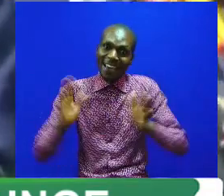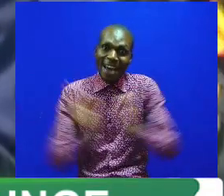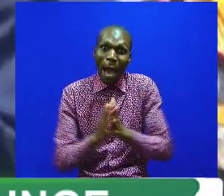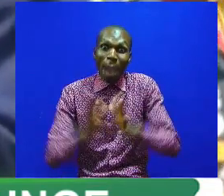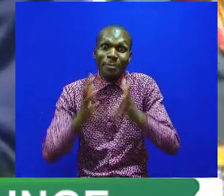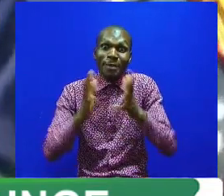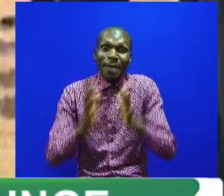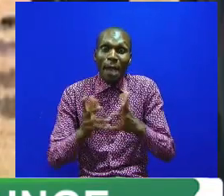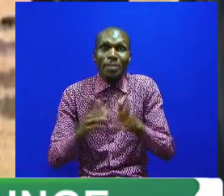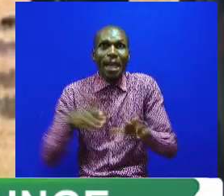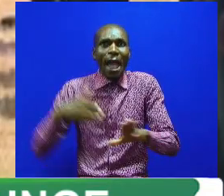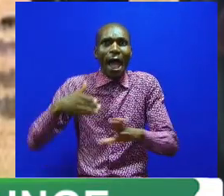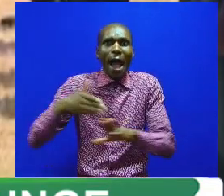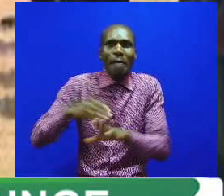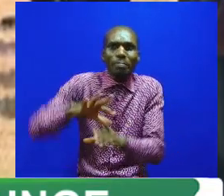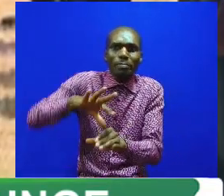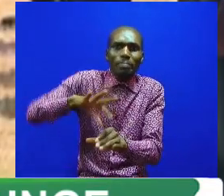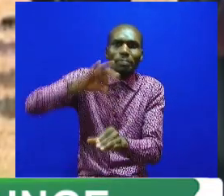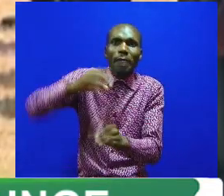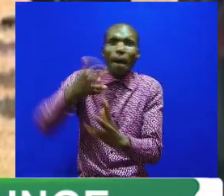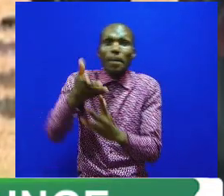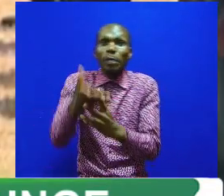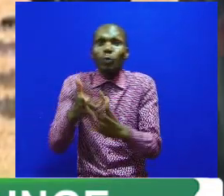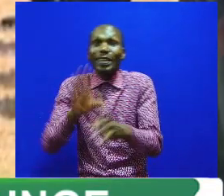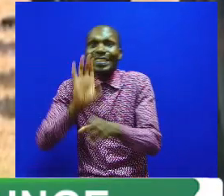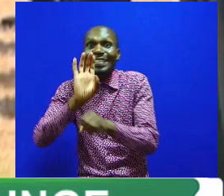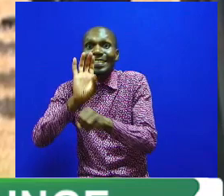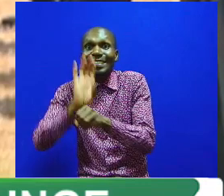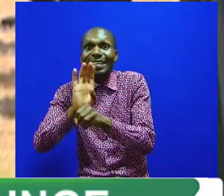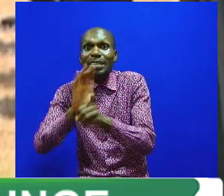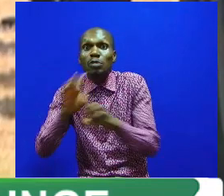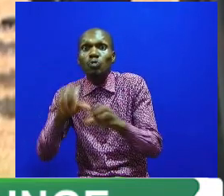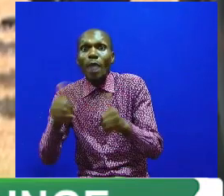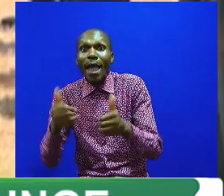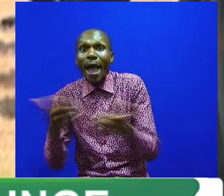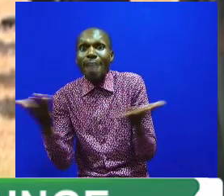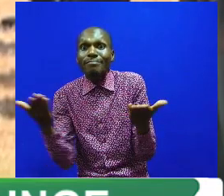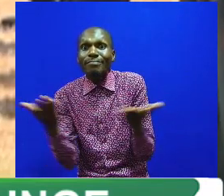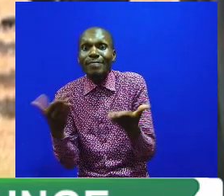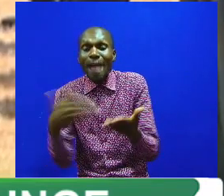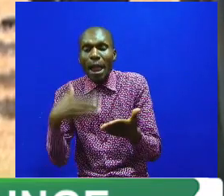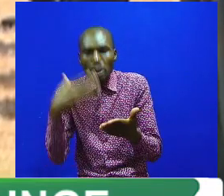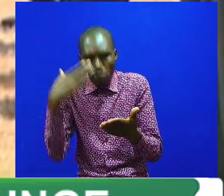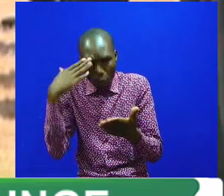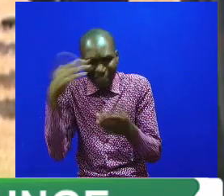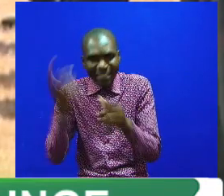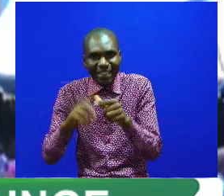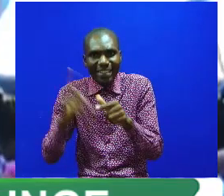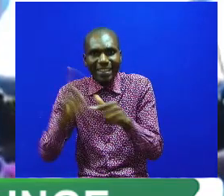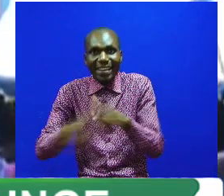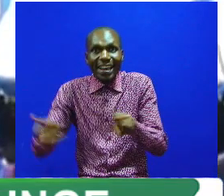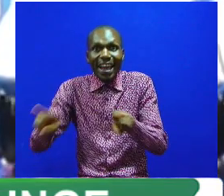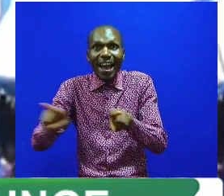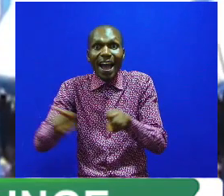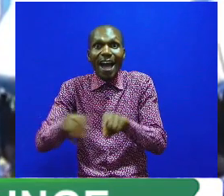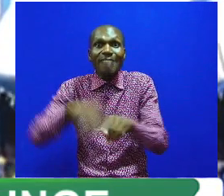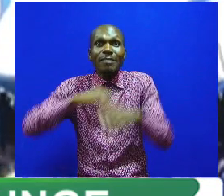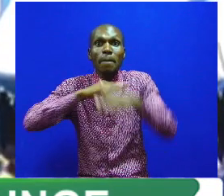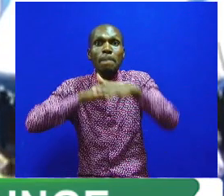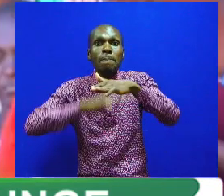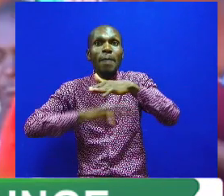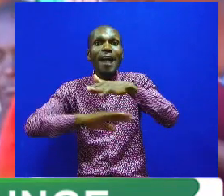yoko chorua na kobega tiyeji kanisa. Chiria chimanyeka ine ne bunge inse yeri abuli. Timanyeka ine buna